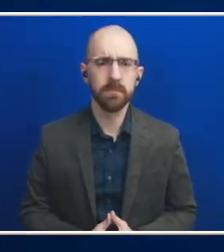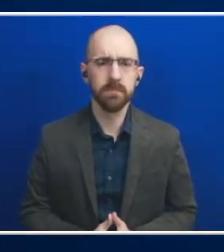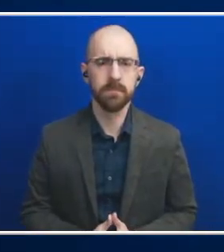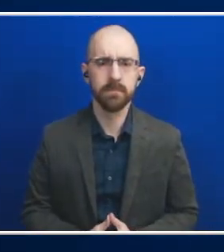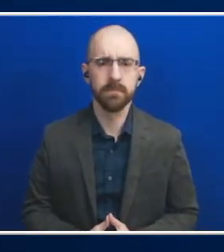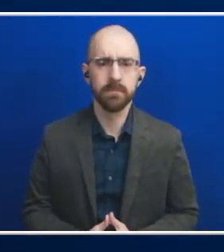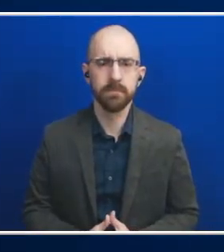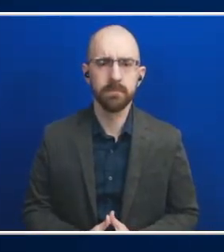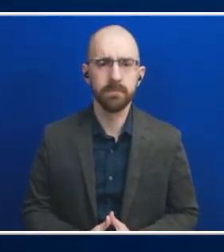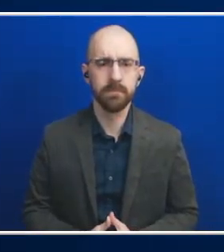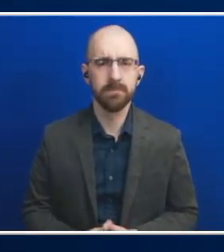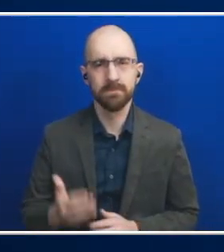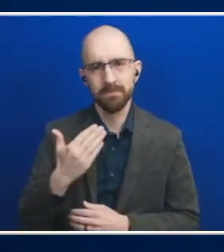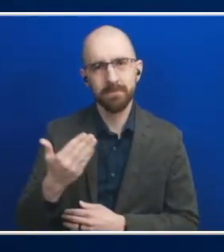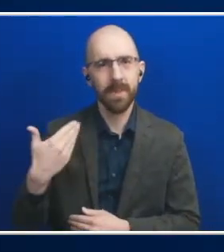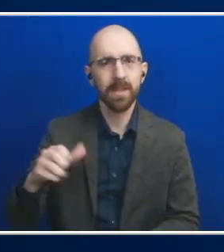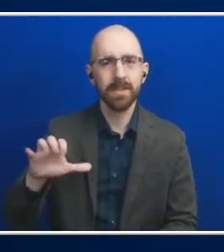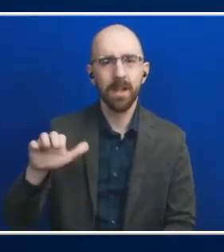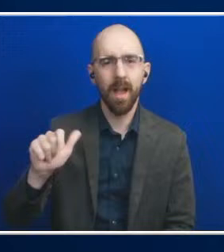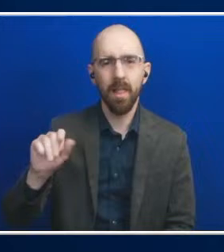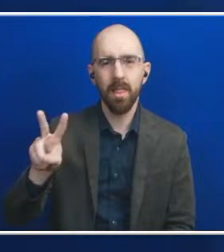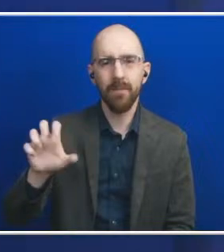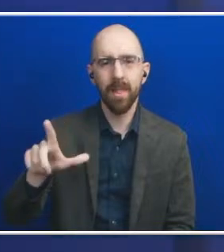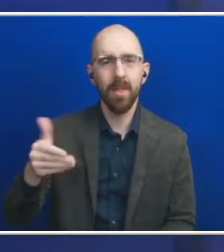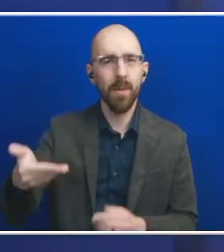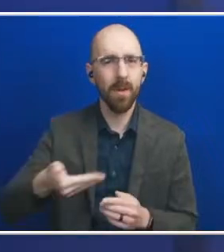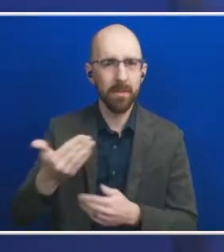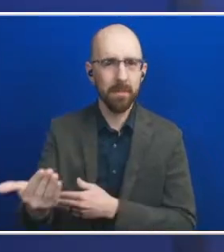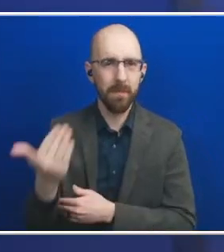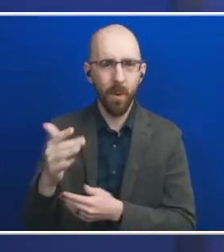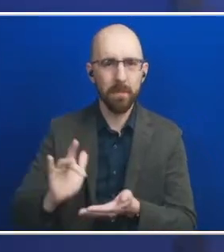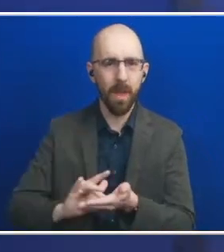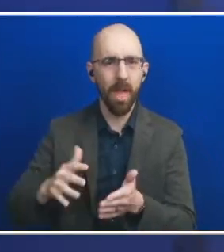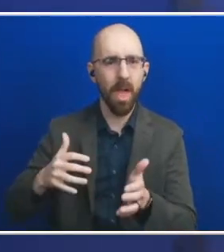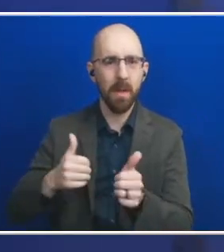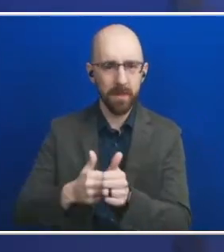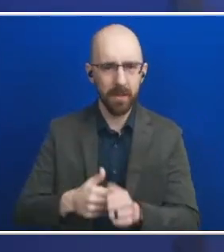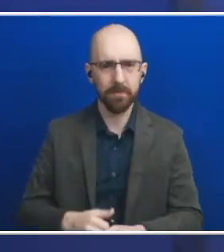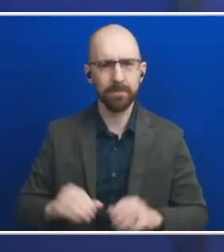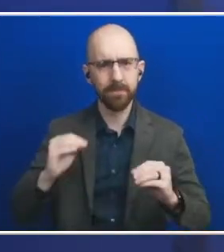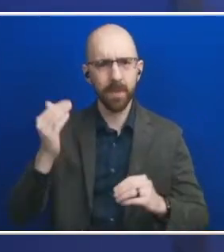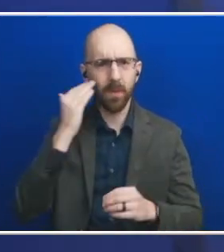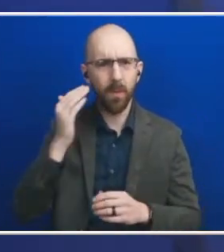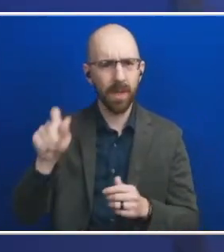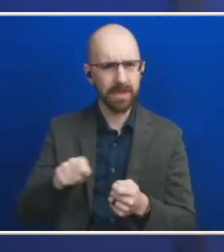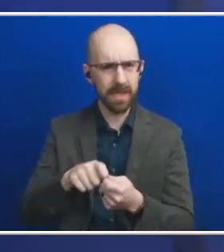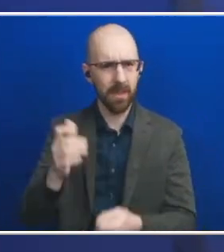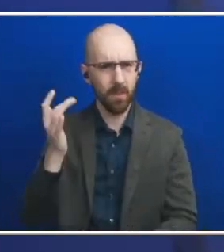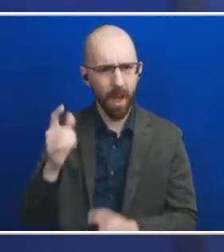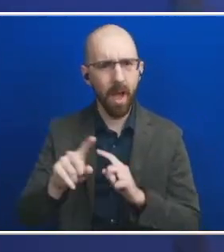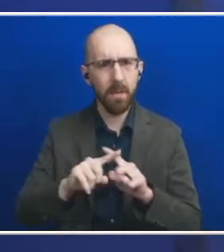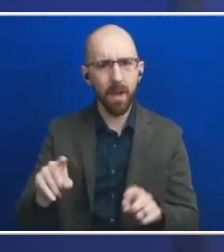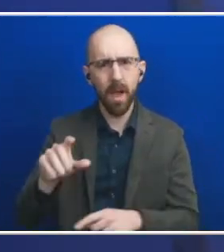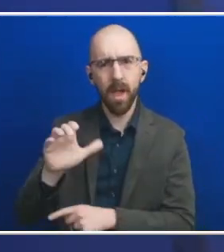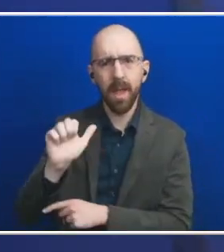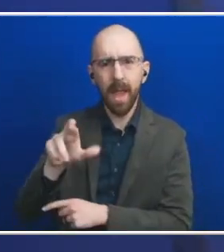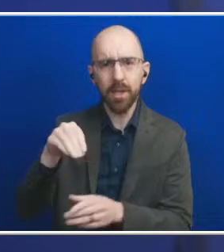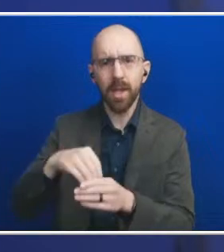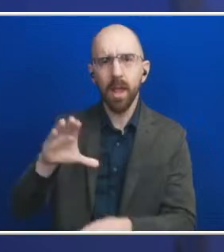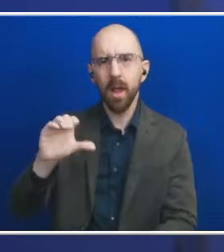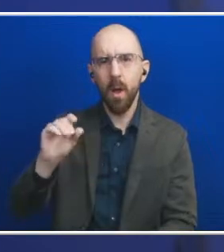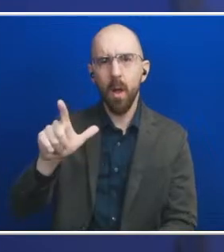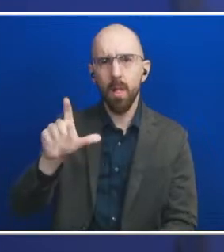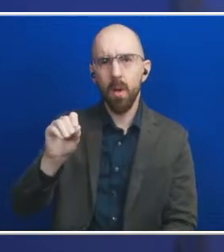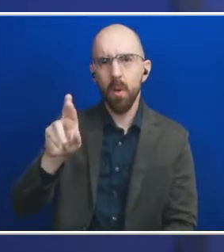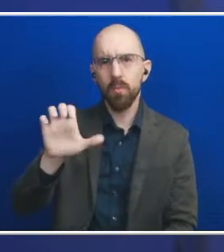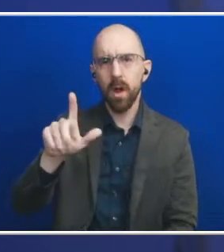Good morning, I'm Jessica Lovell, and welcome to the Morning Medical Update. No one knows exactly why, but colorectal cancer rates are rising